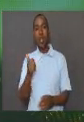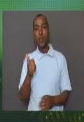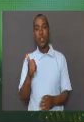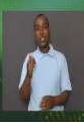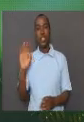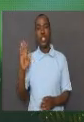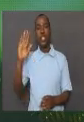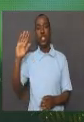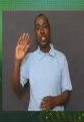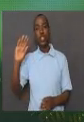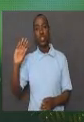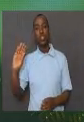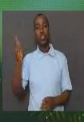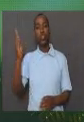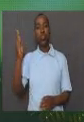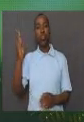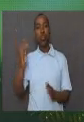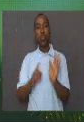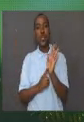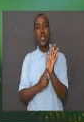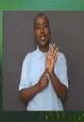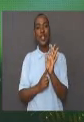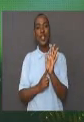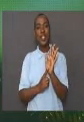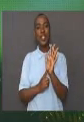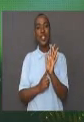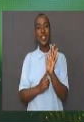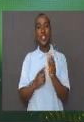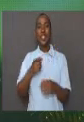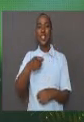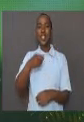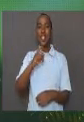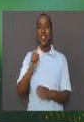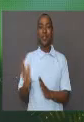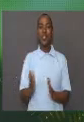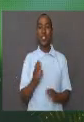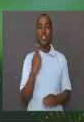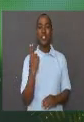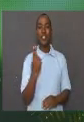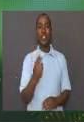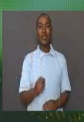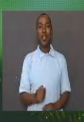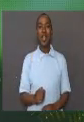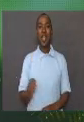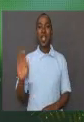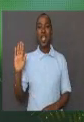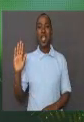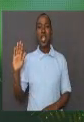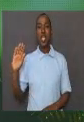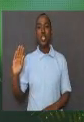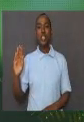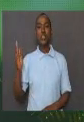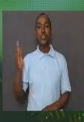or gesho leaf are needed to make edge. Gesho is what gives